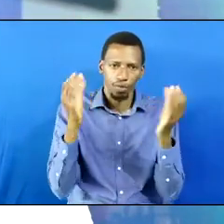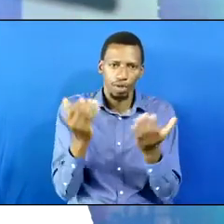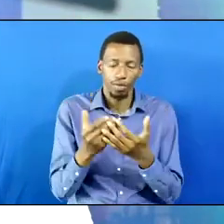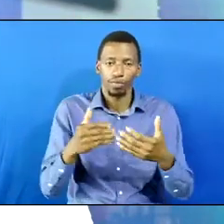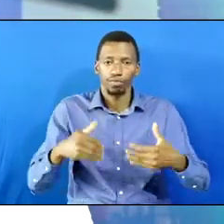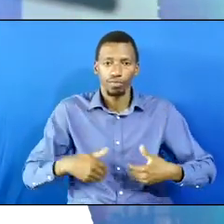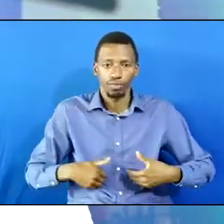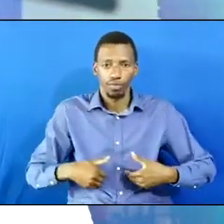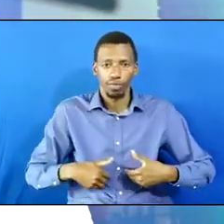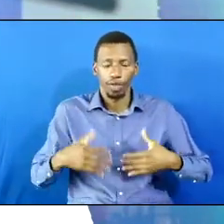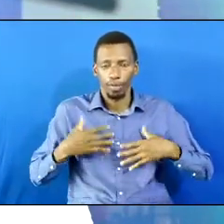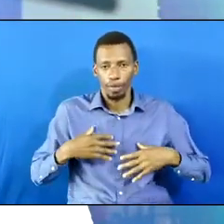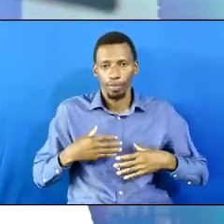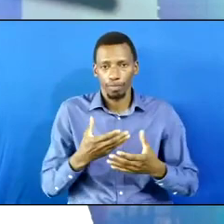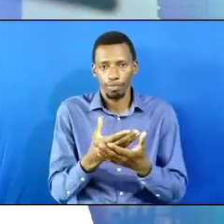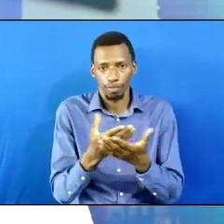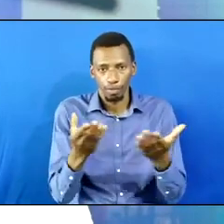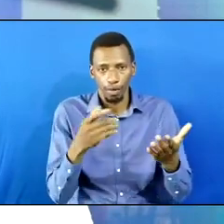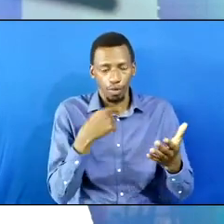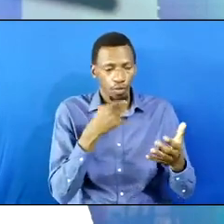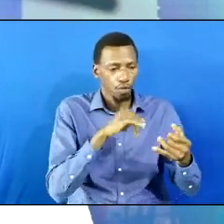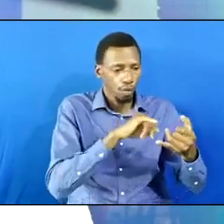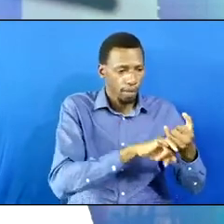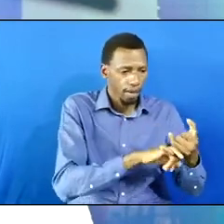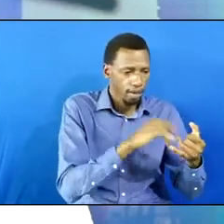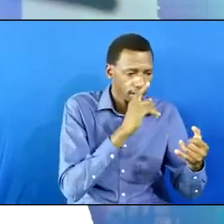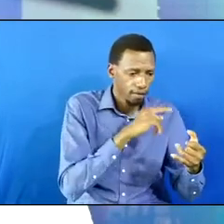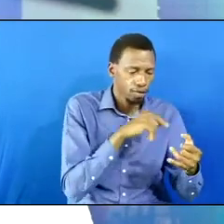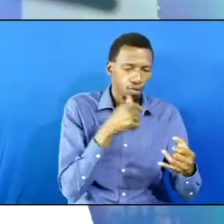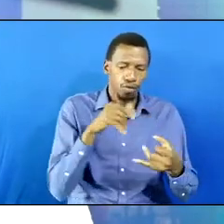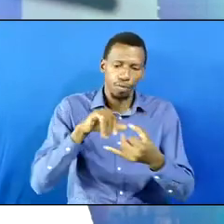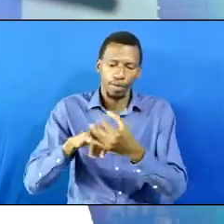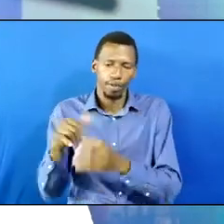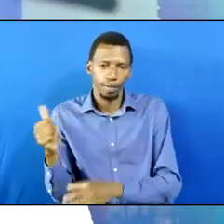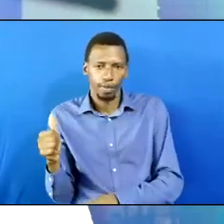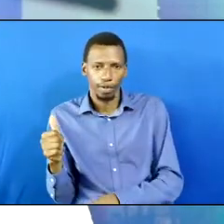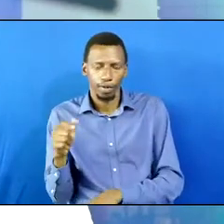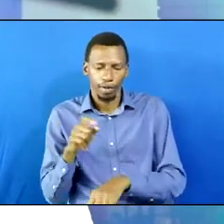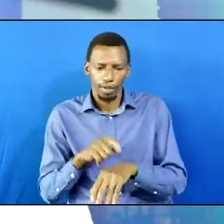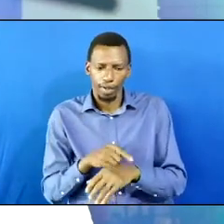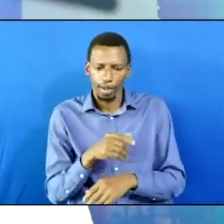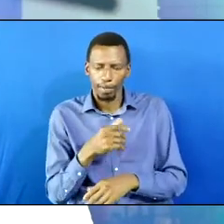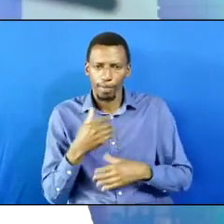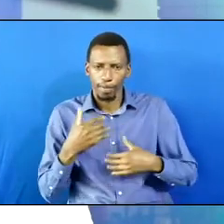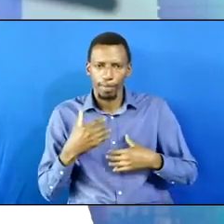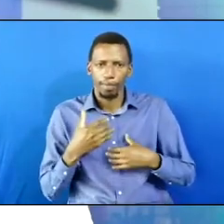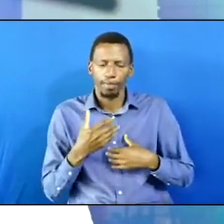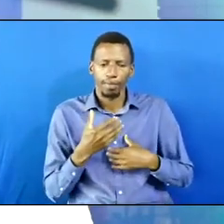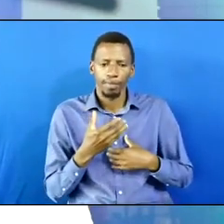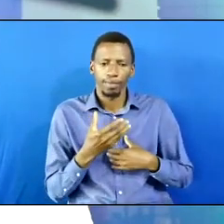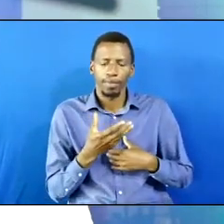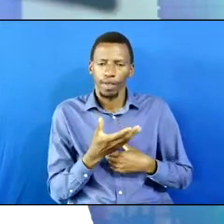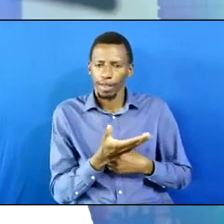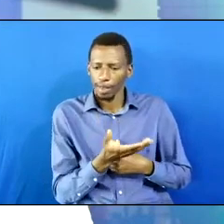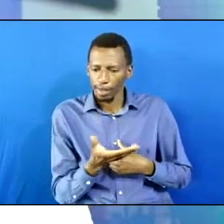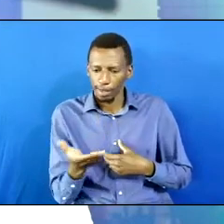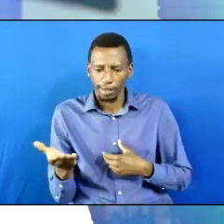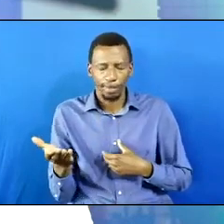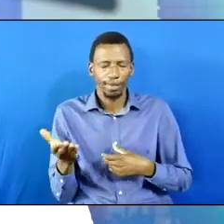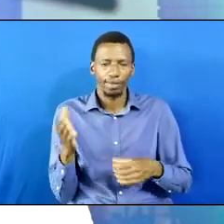people, the married, the unmarried, when these things are just too